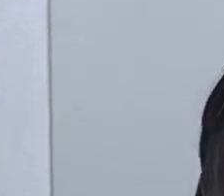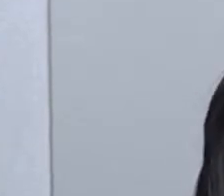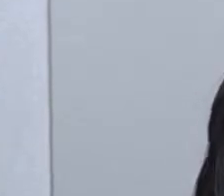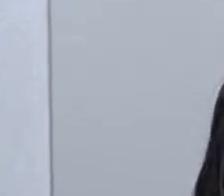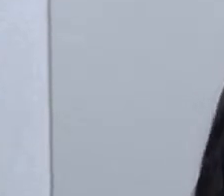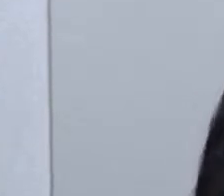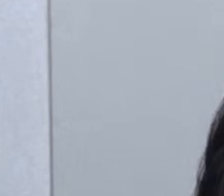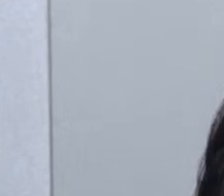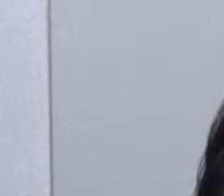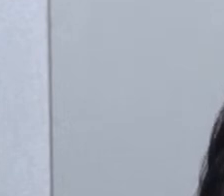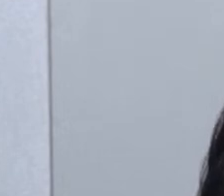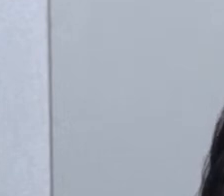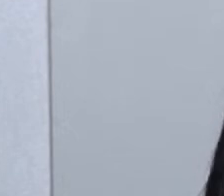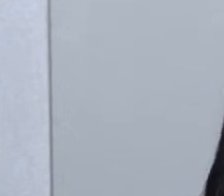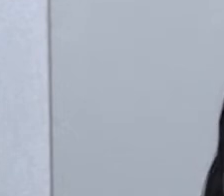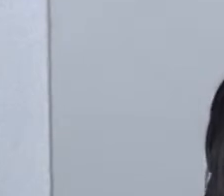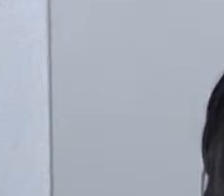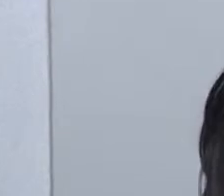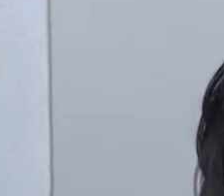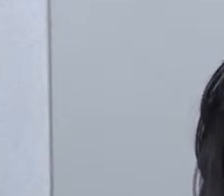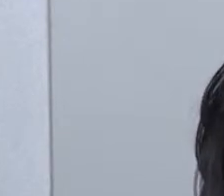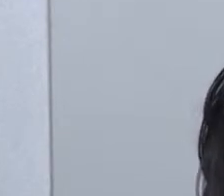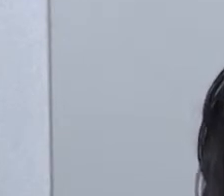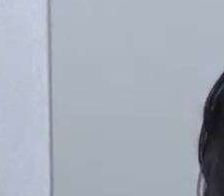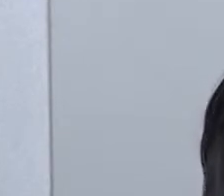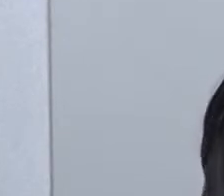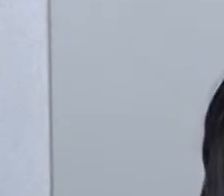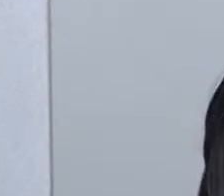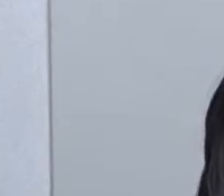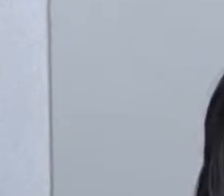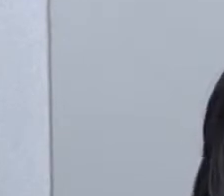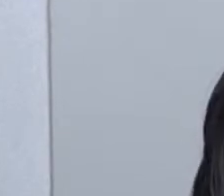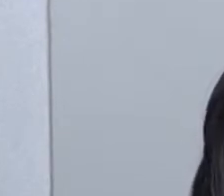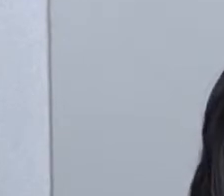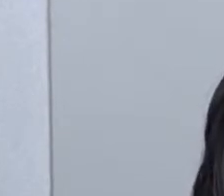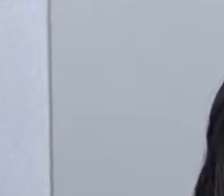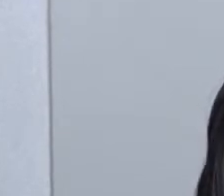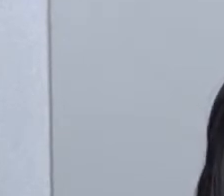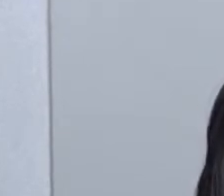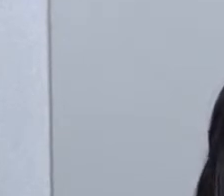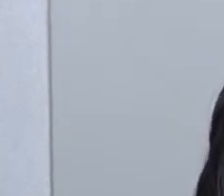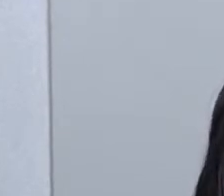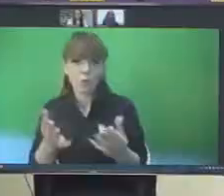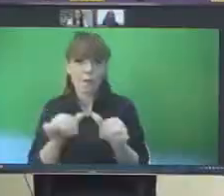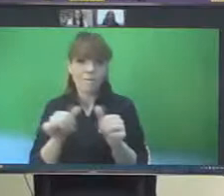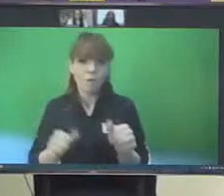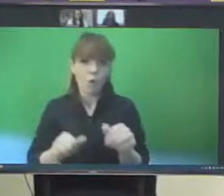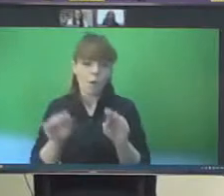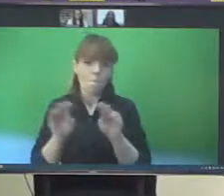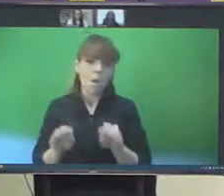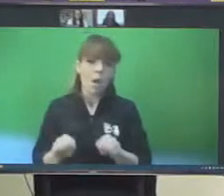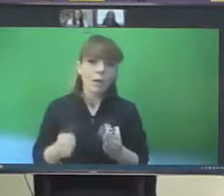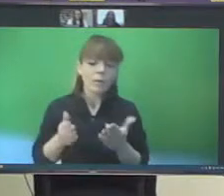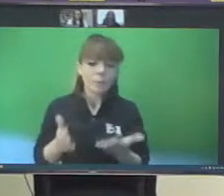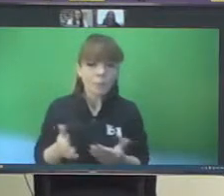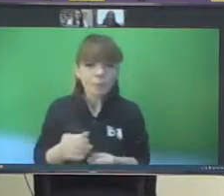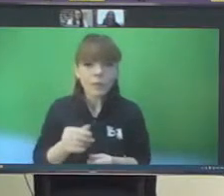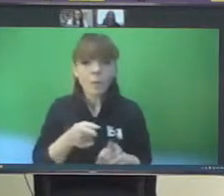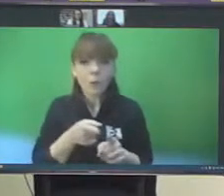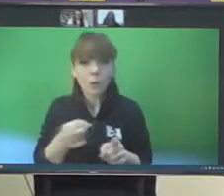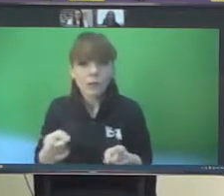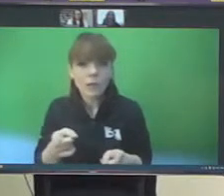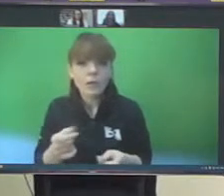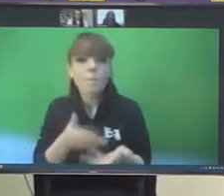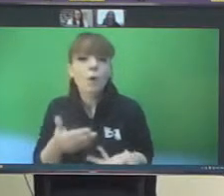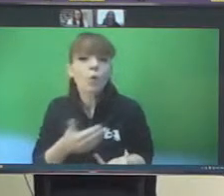to fill those vacancies, and this is how the employment is over. It's just a formal process which doesn't help anybody. So we